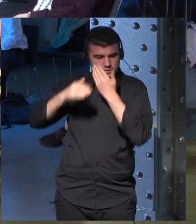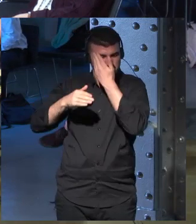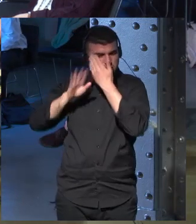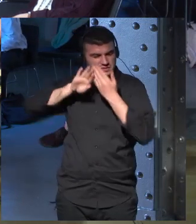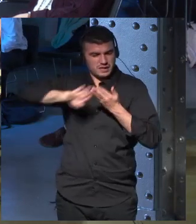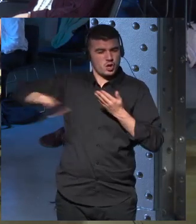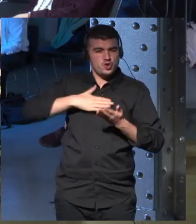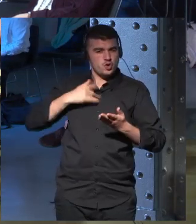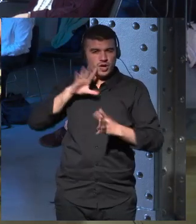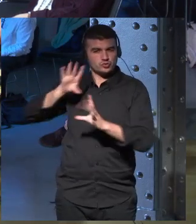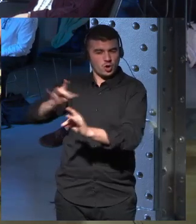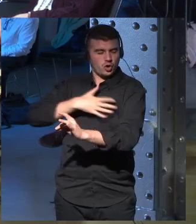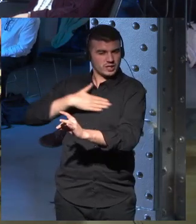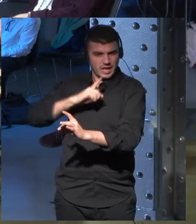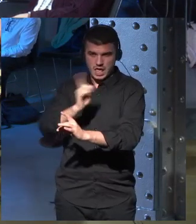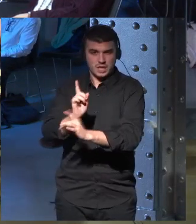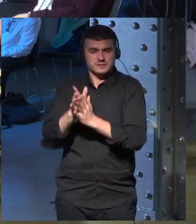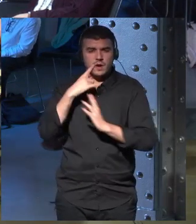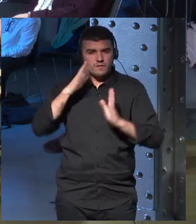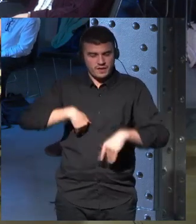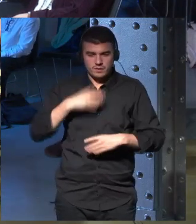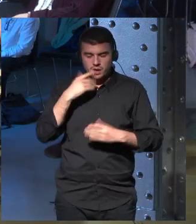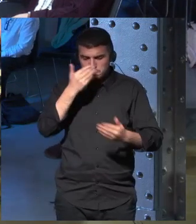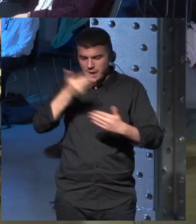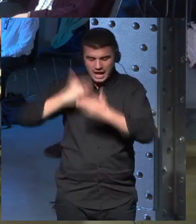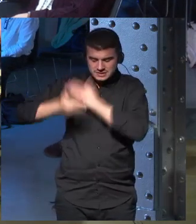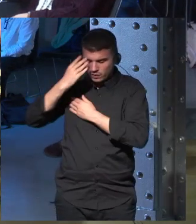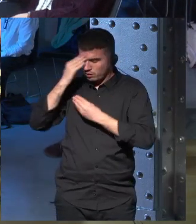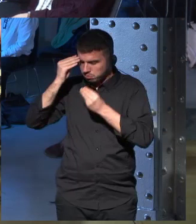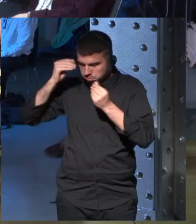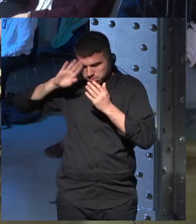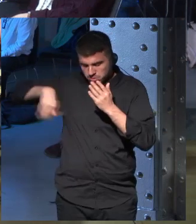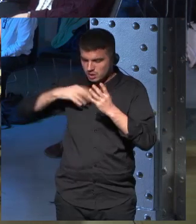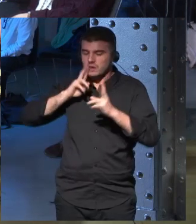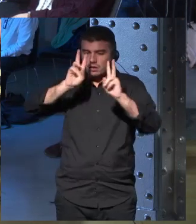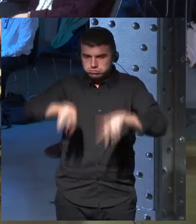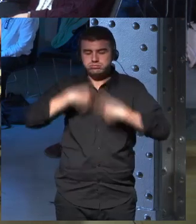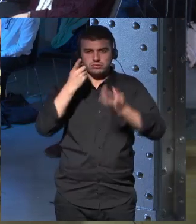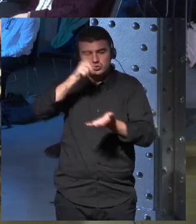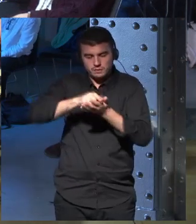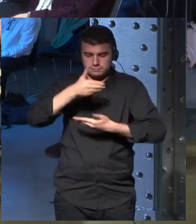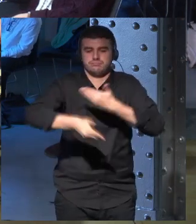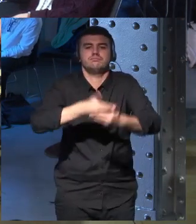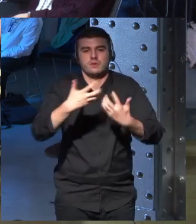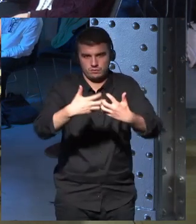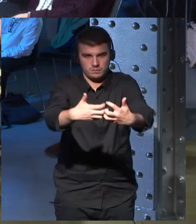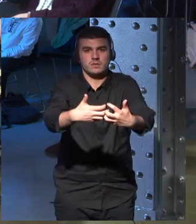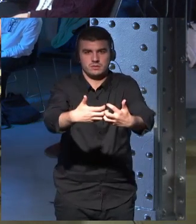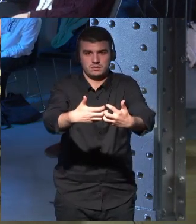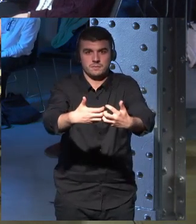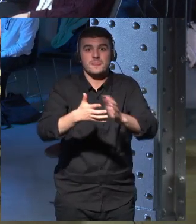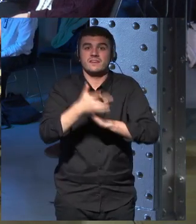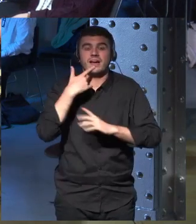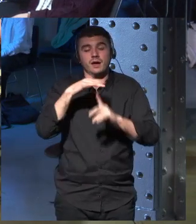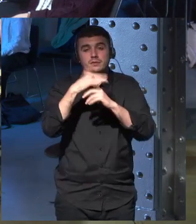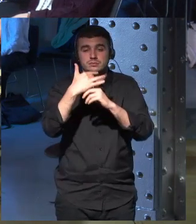happily forget the past and reinvent themselves? And the crucial cases we had in